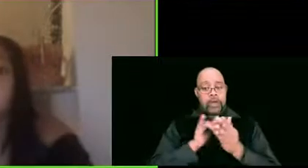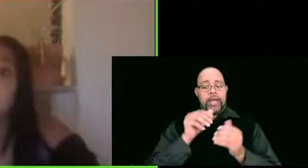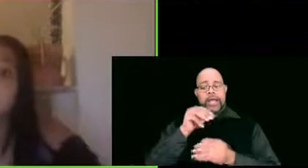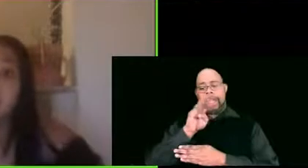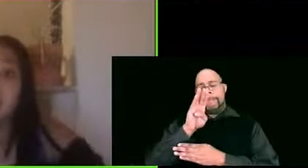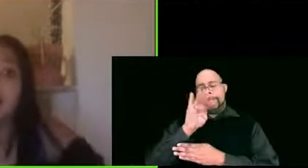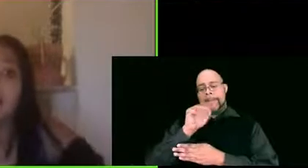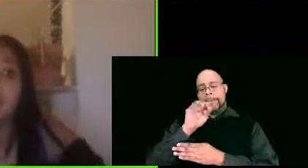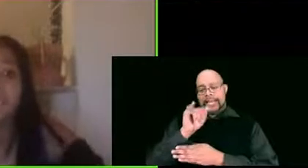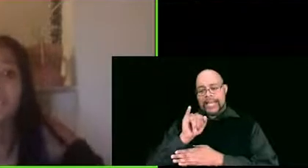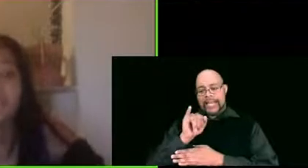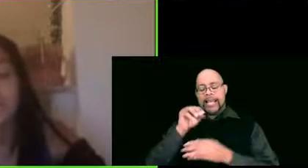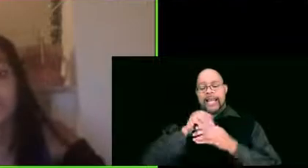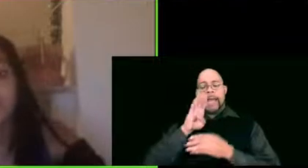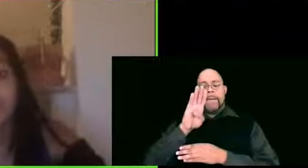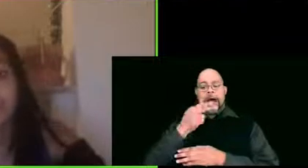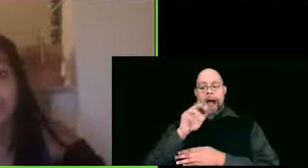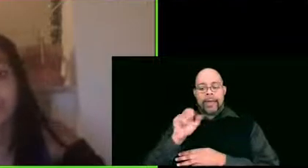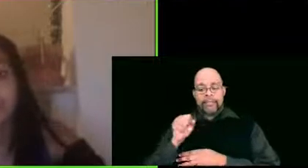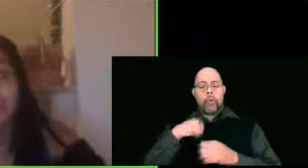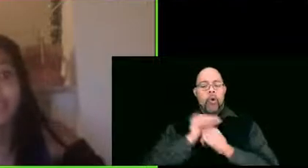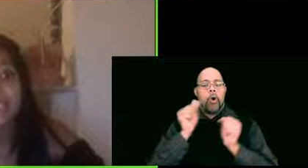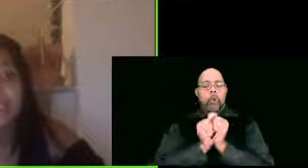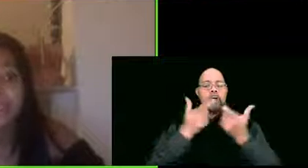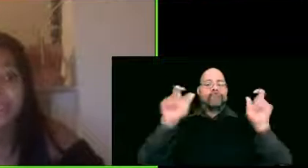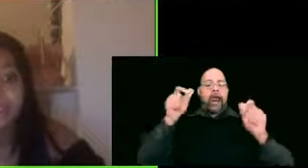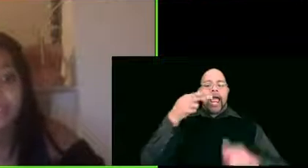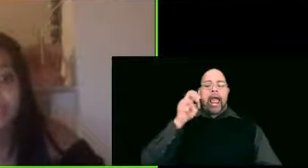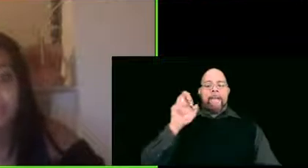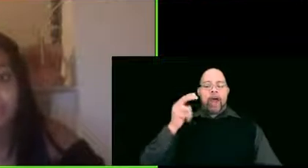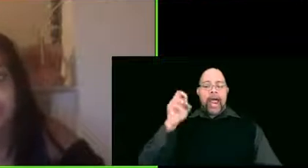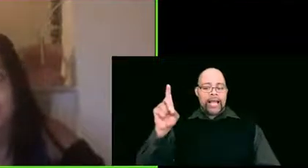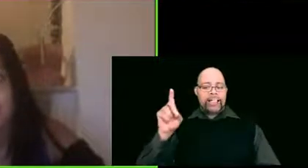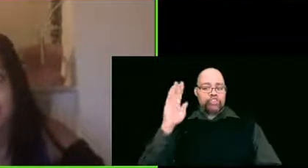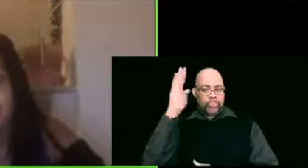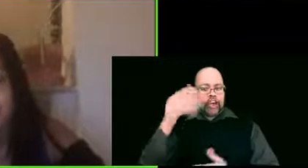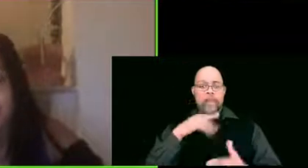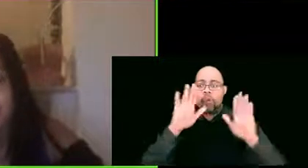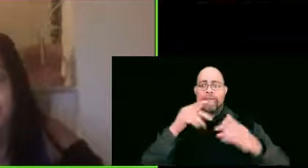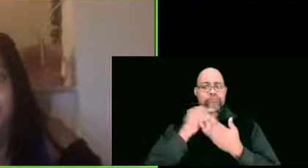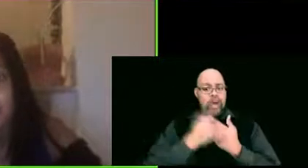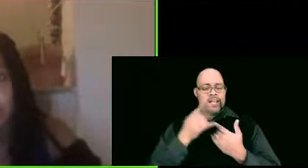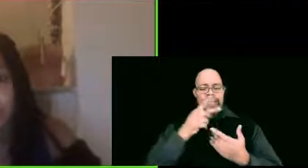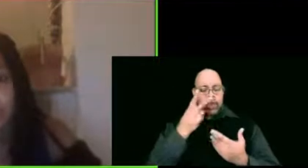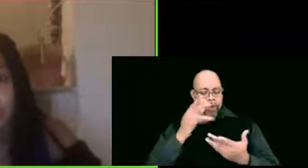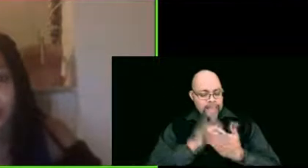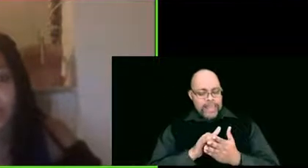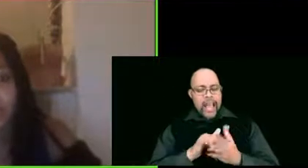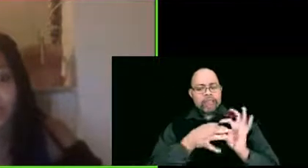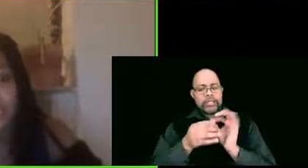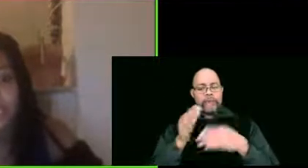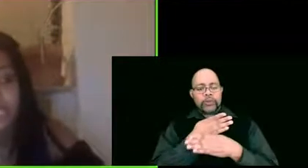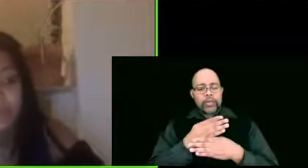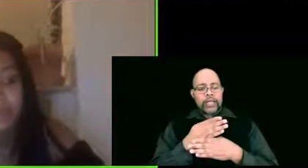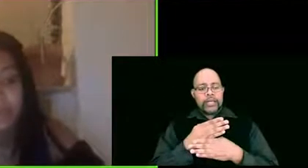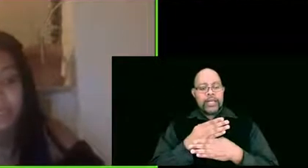was out to Bimini in the Bahamas, where we were working with great hammerheads. And that was a fantastic project because it was looking a lot at